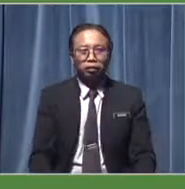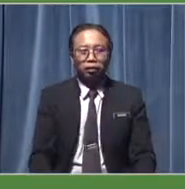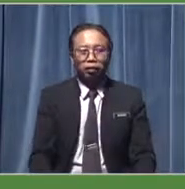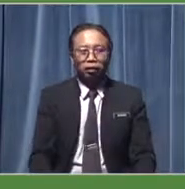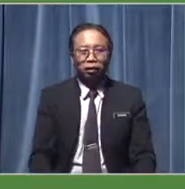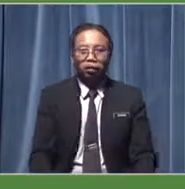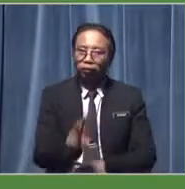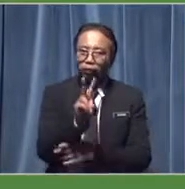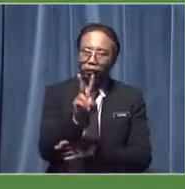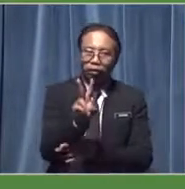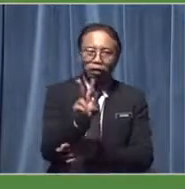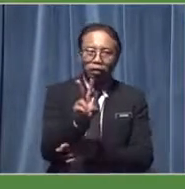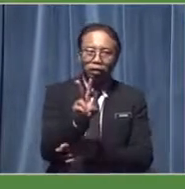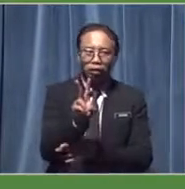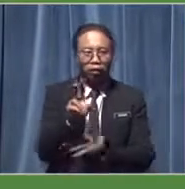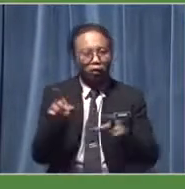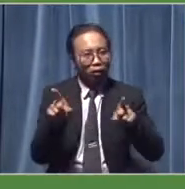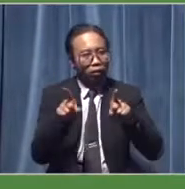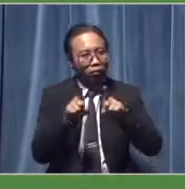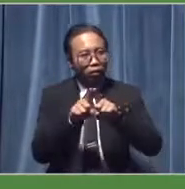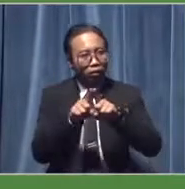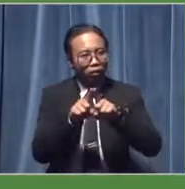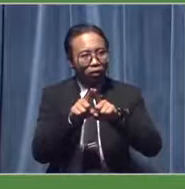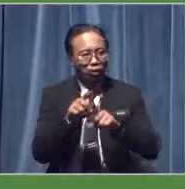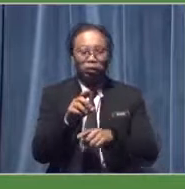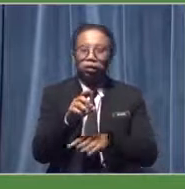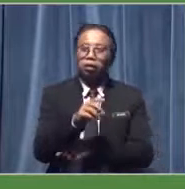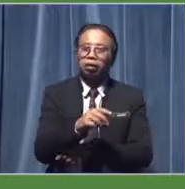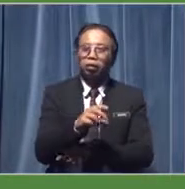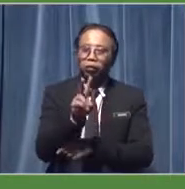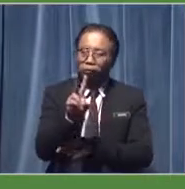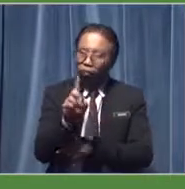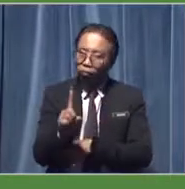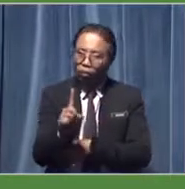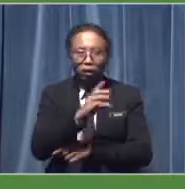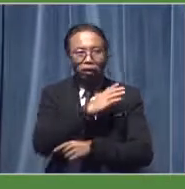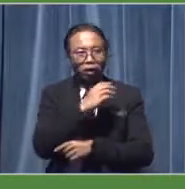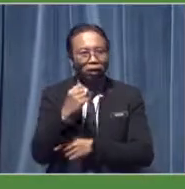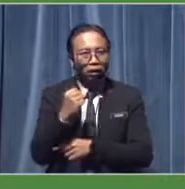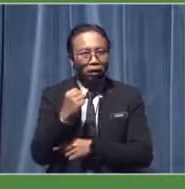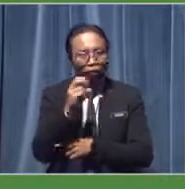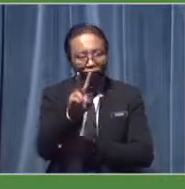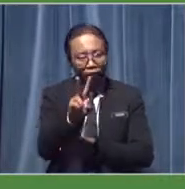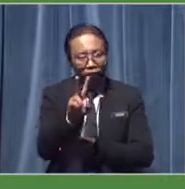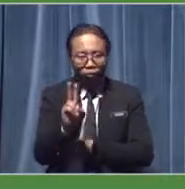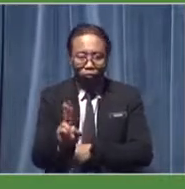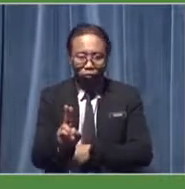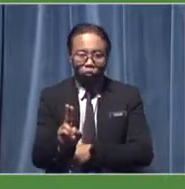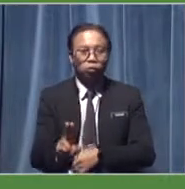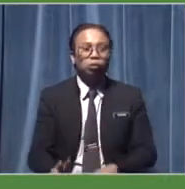delta V equals delta V1 and delta V2,